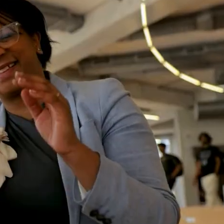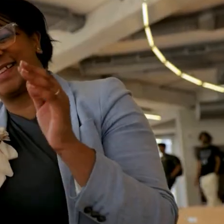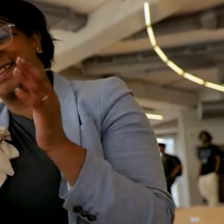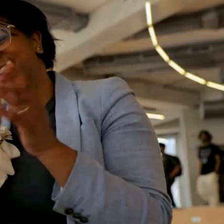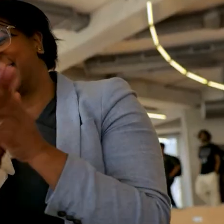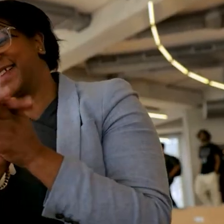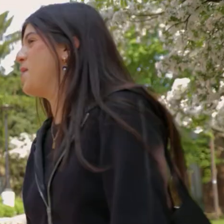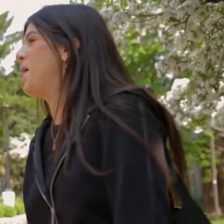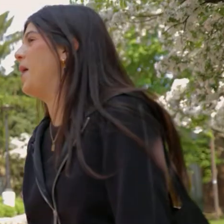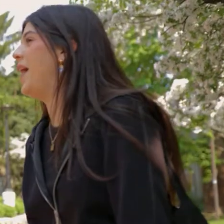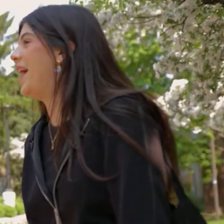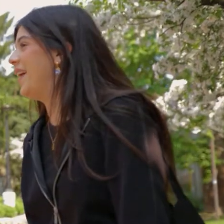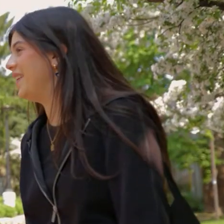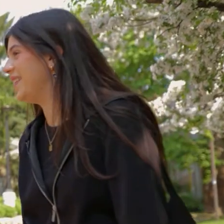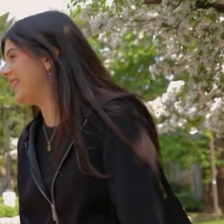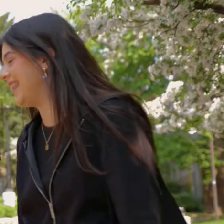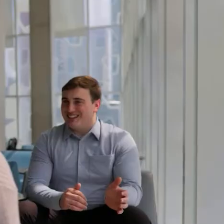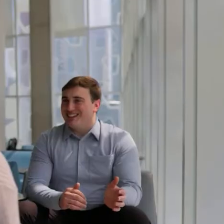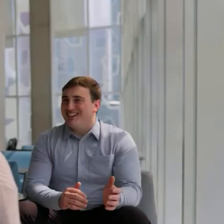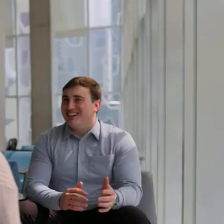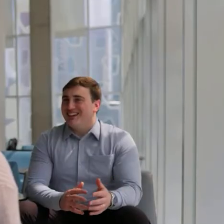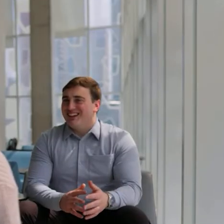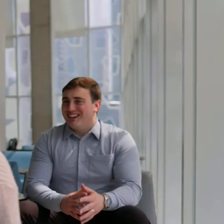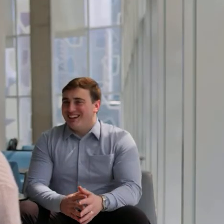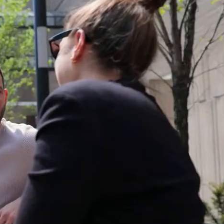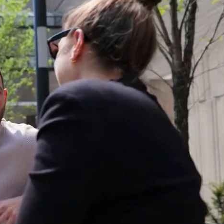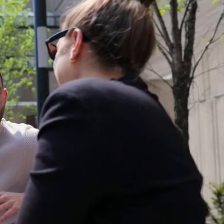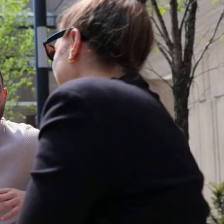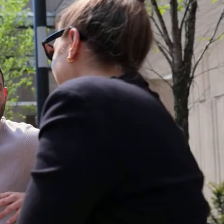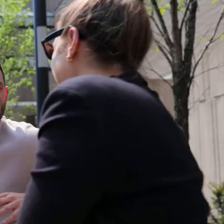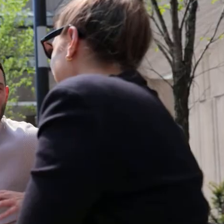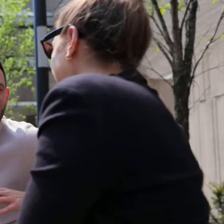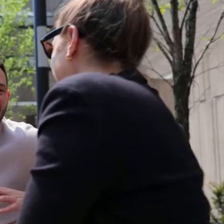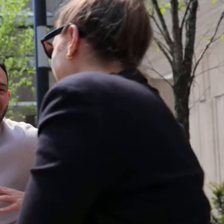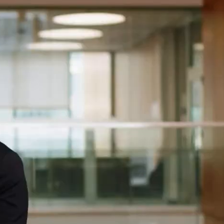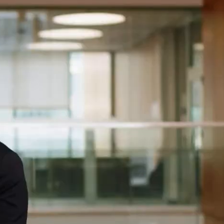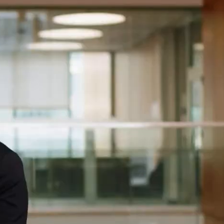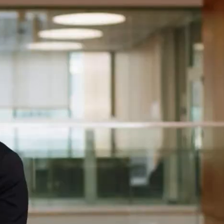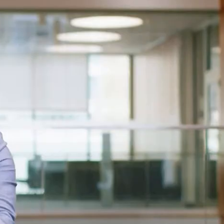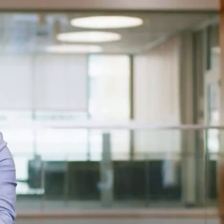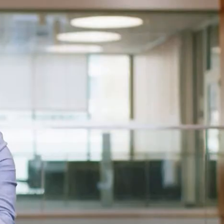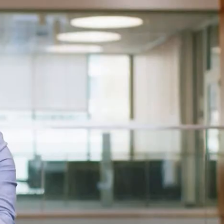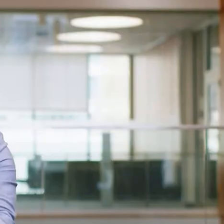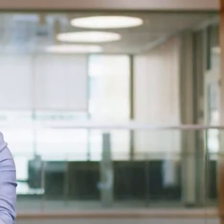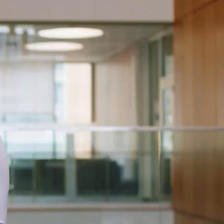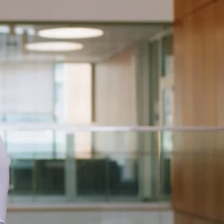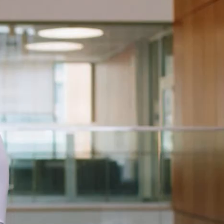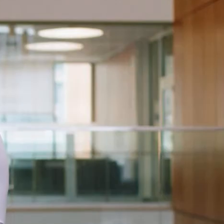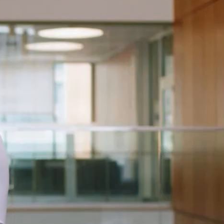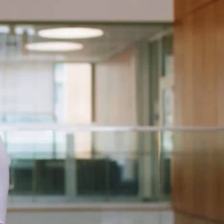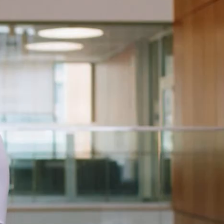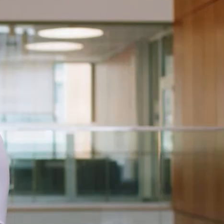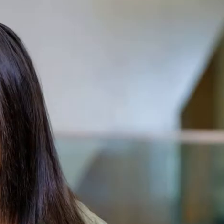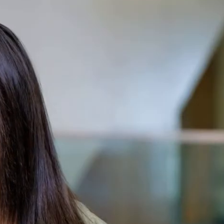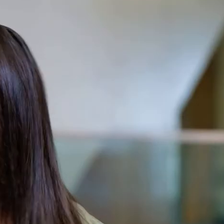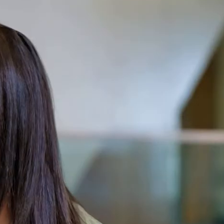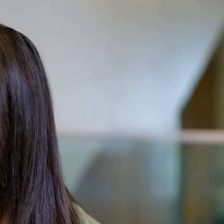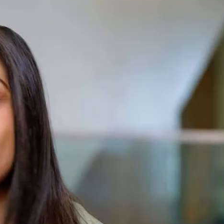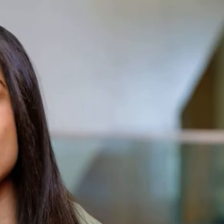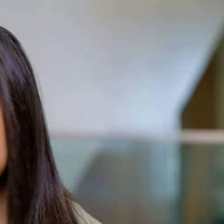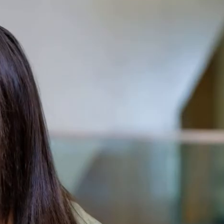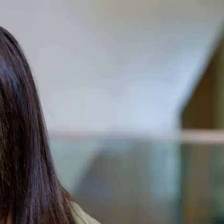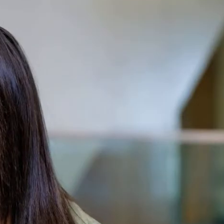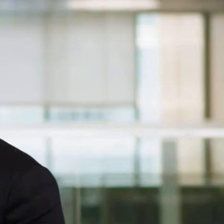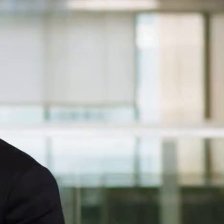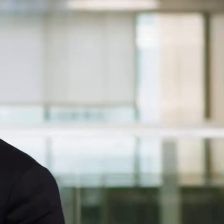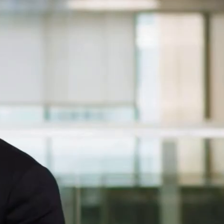supportive network of people who are committed to lifting each other up and helping each other grow. Today, tomorrow, and always. So just take